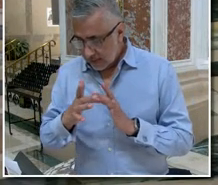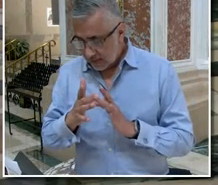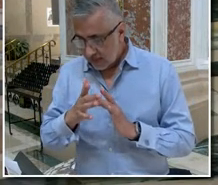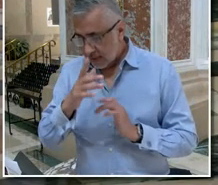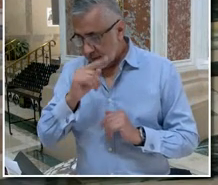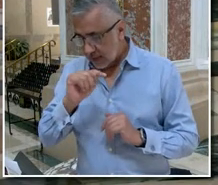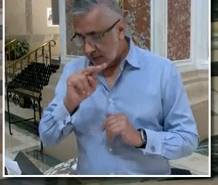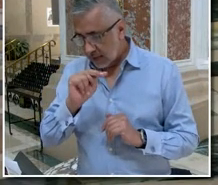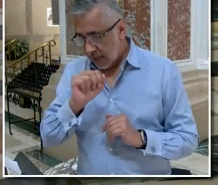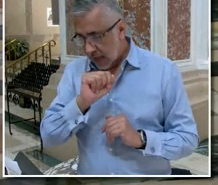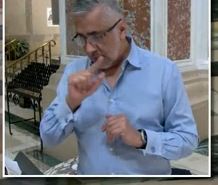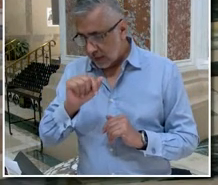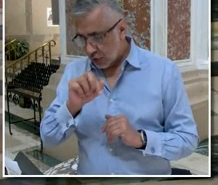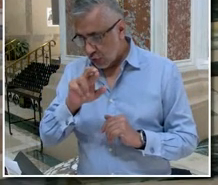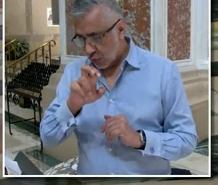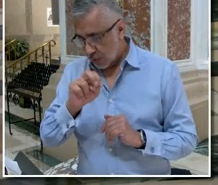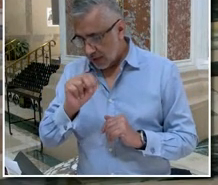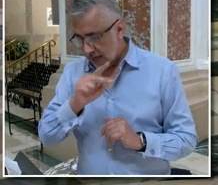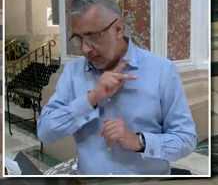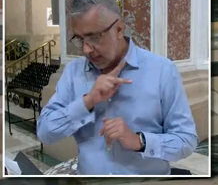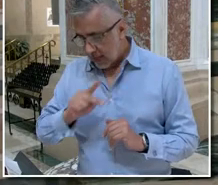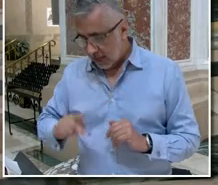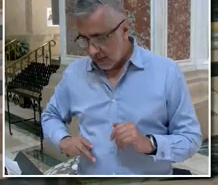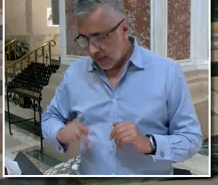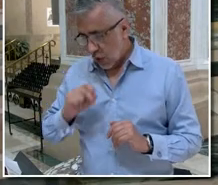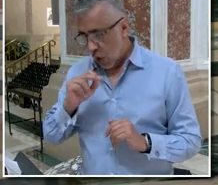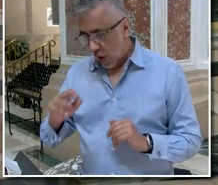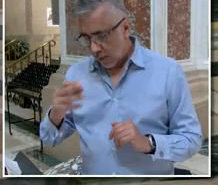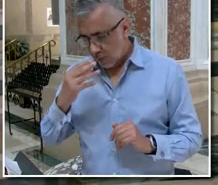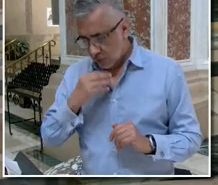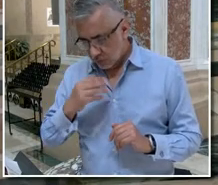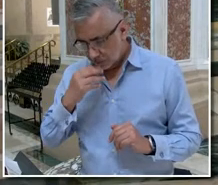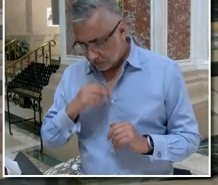the Nazarene, the King of the Jews."